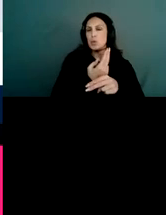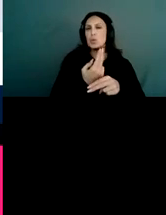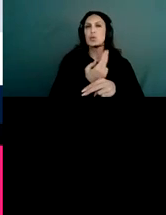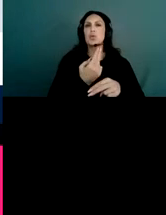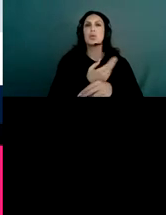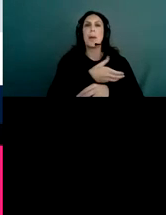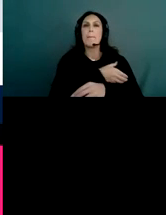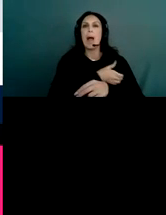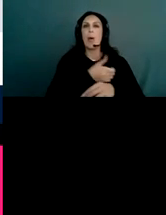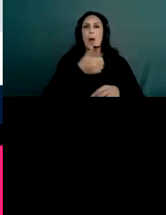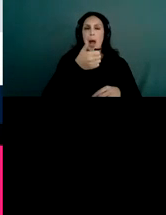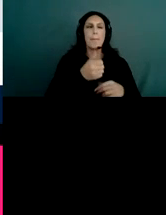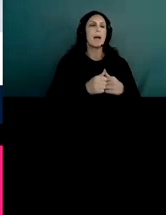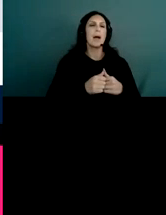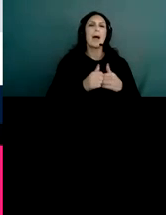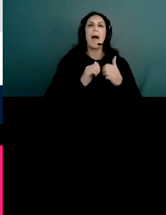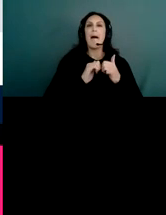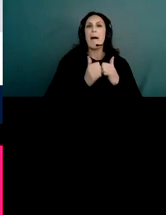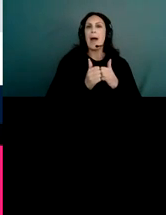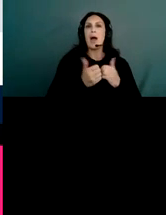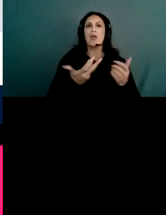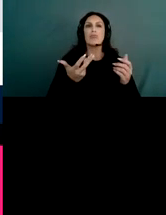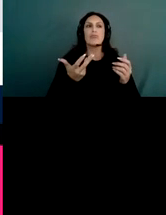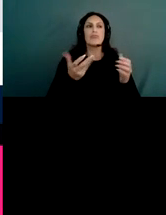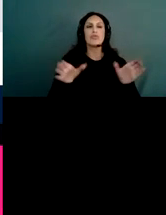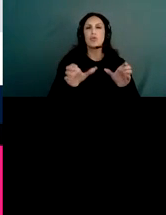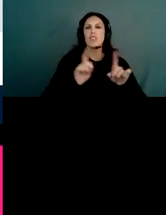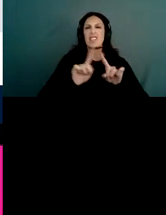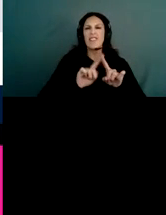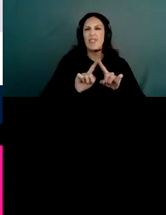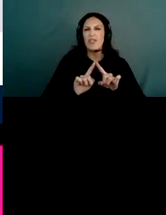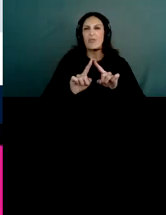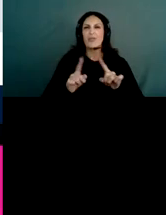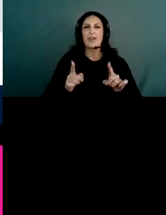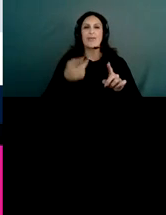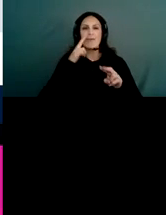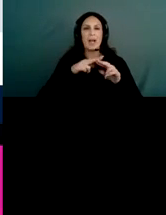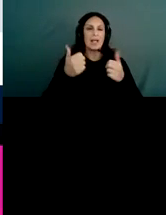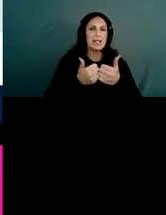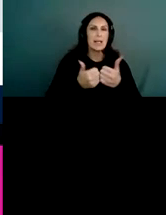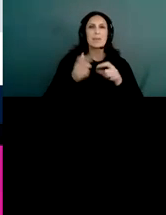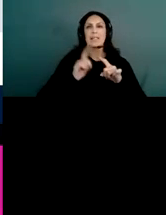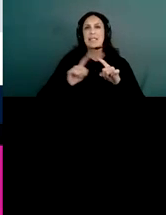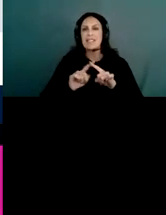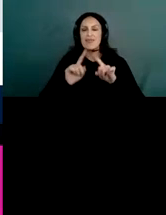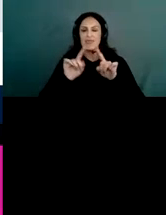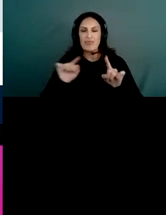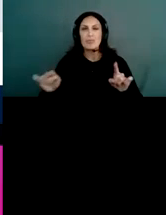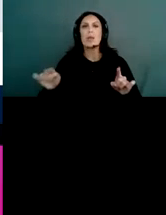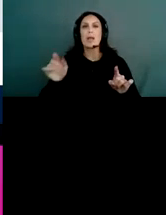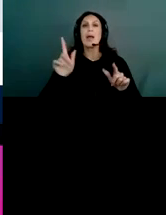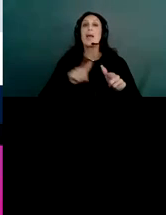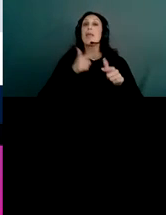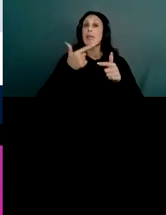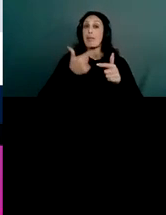buttons, and viewing progress through the program. Next, and for all subsequent sessions, students begin on their